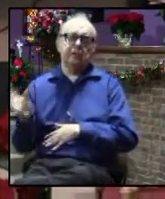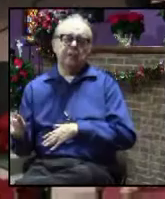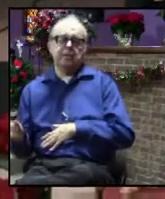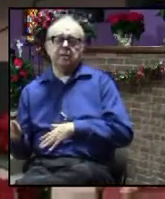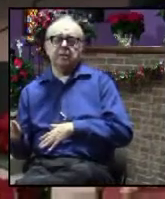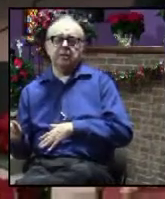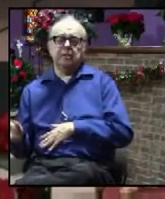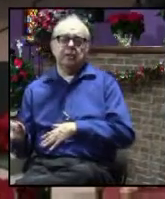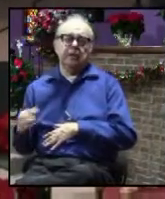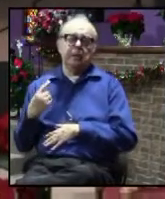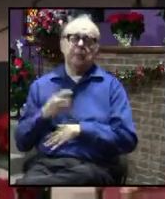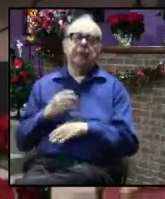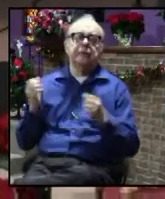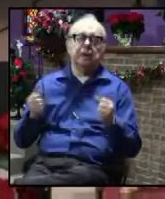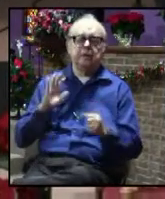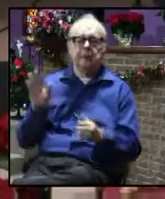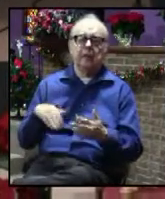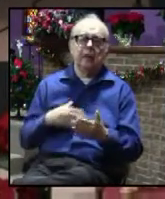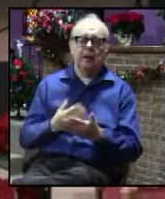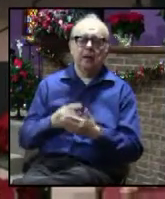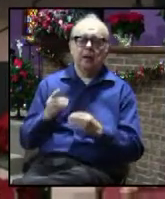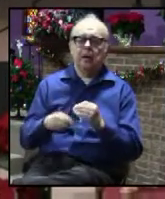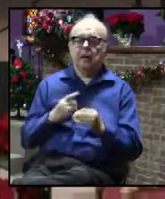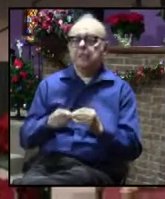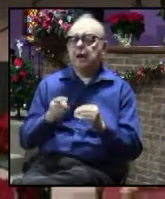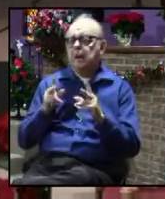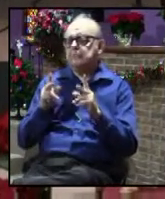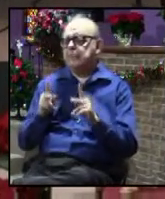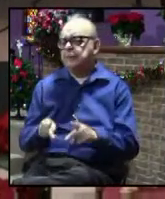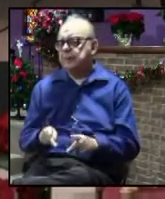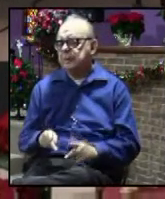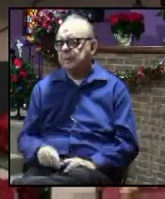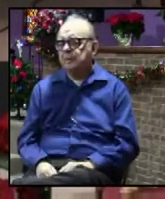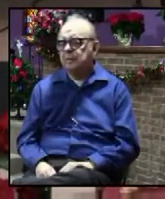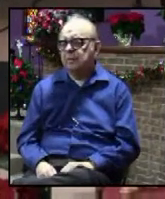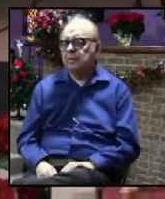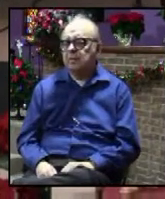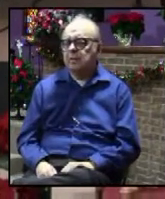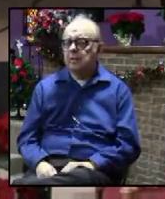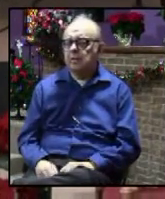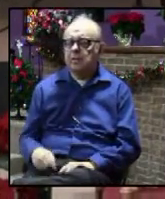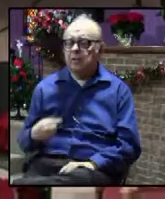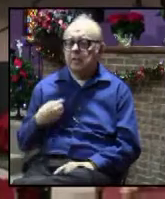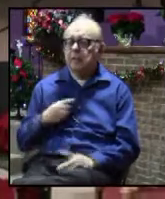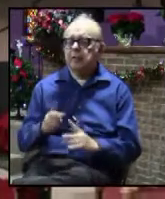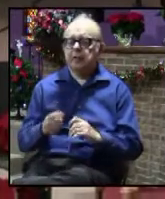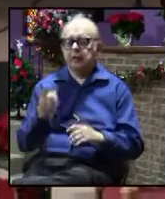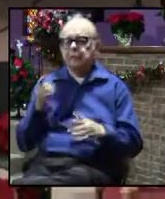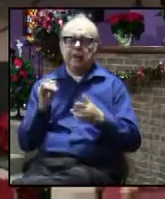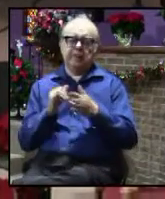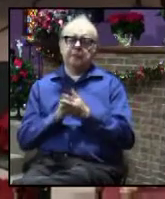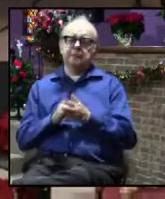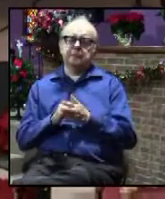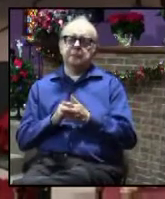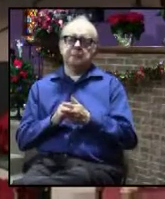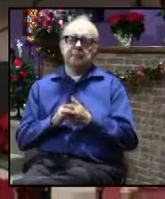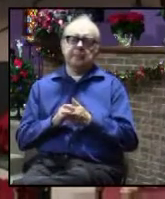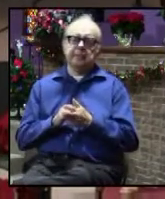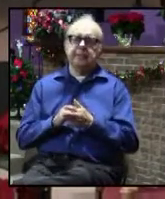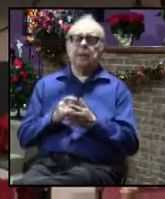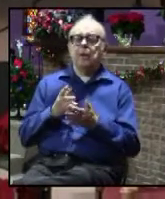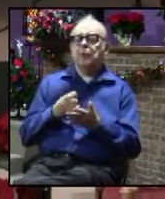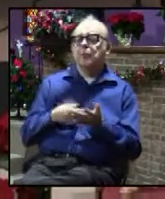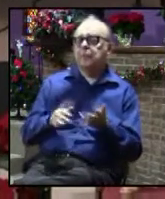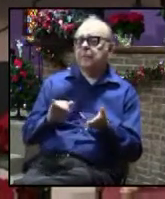every day we celebrate his birth. And it's all about a person. And we begin to understand that. And what is